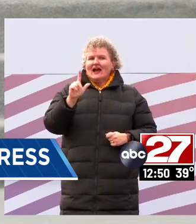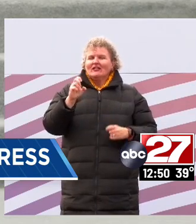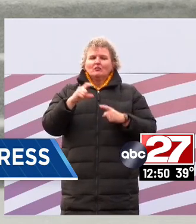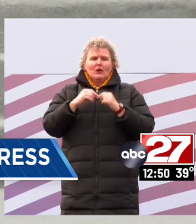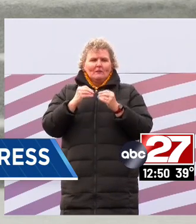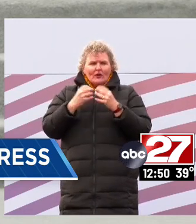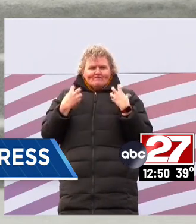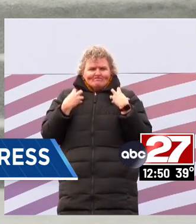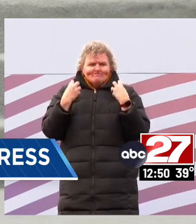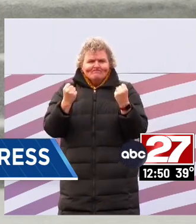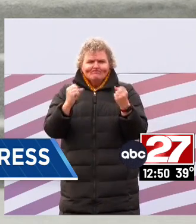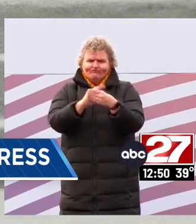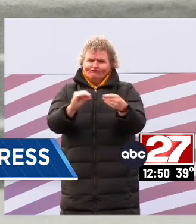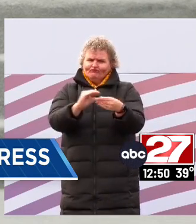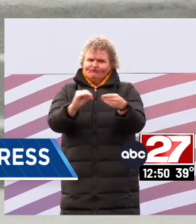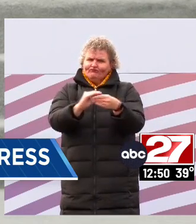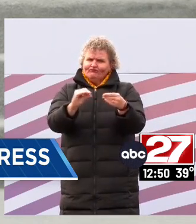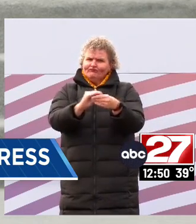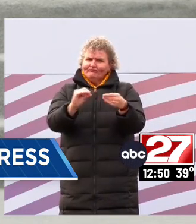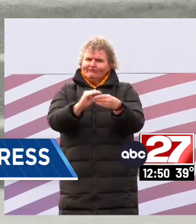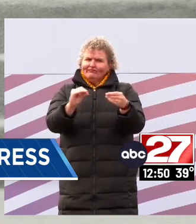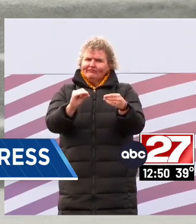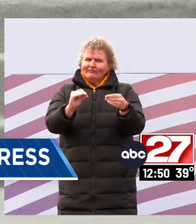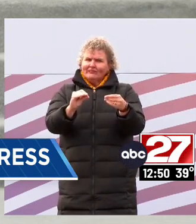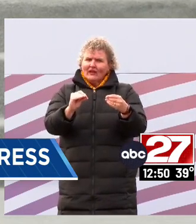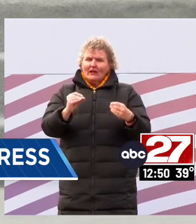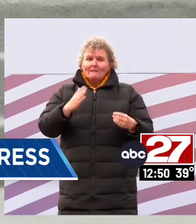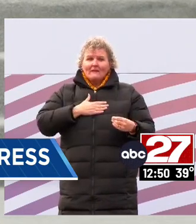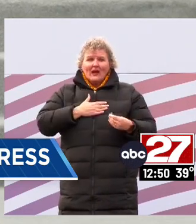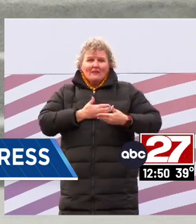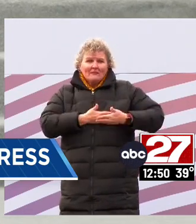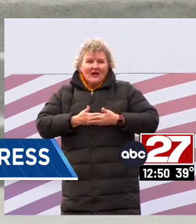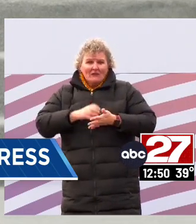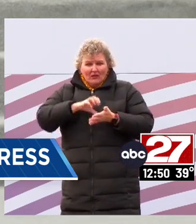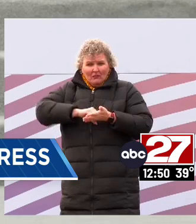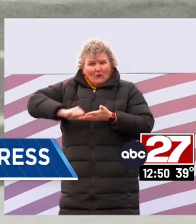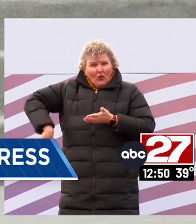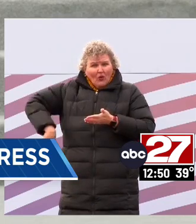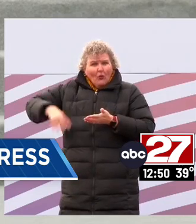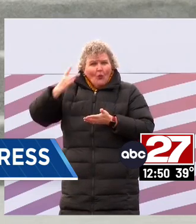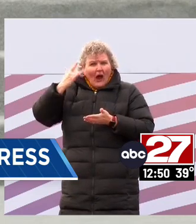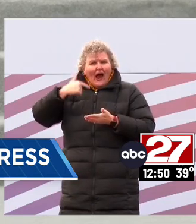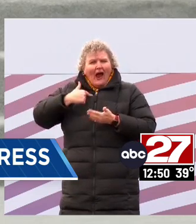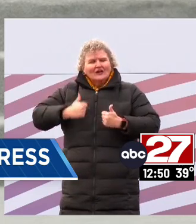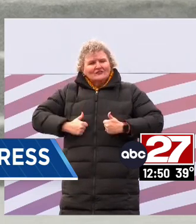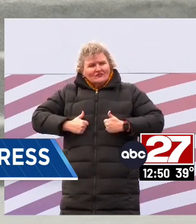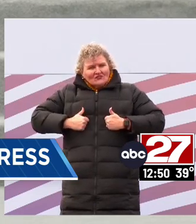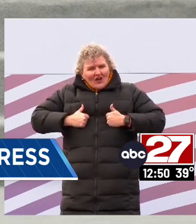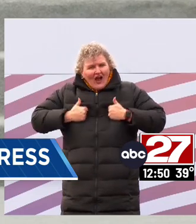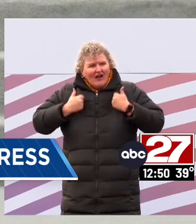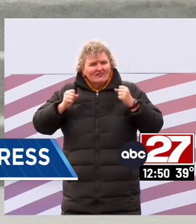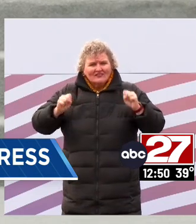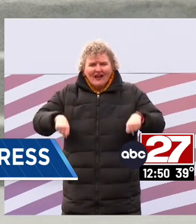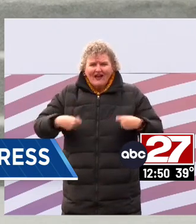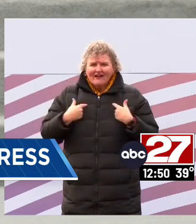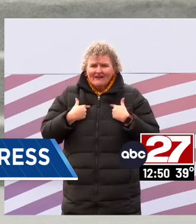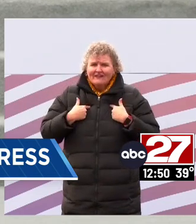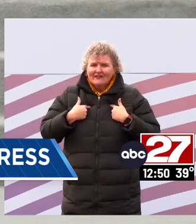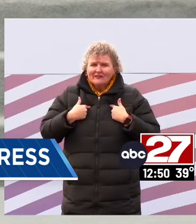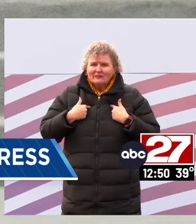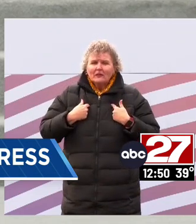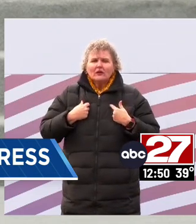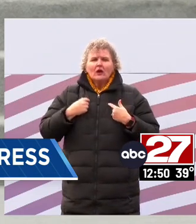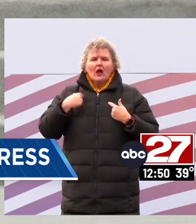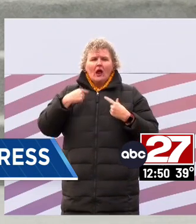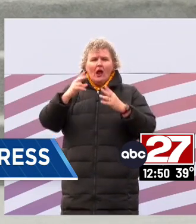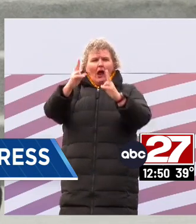decision to have an abortion to save her life, and who I'm honored to have on the stage with me here today. The